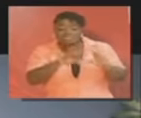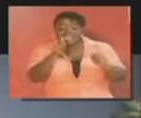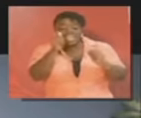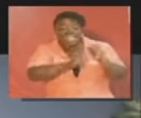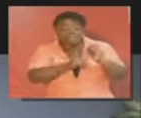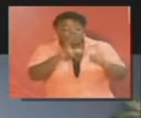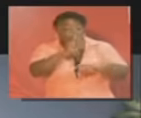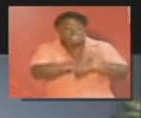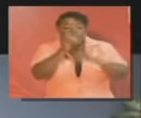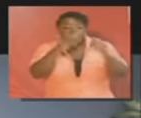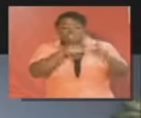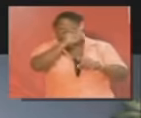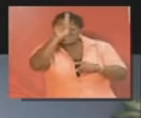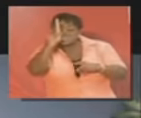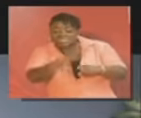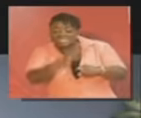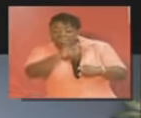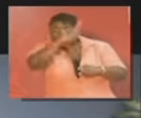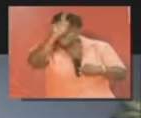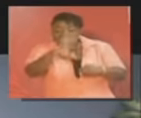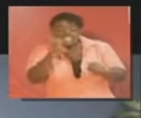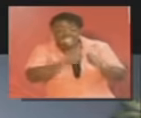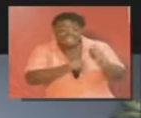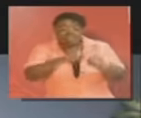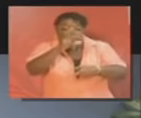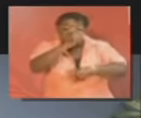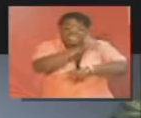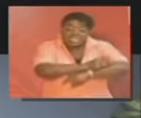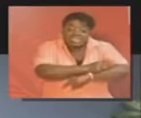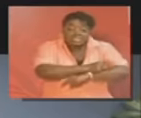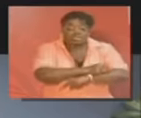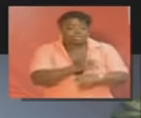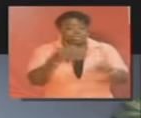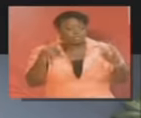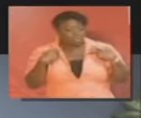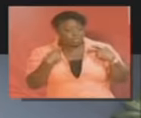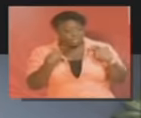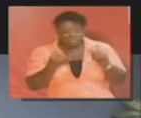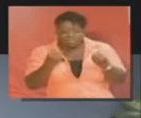Because I know we have cases as much as 44 and 47 a day.